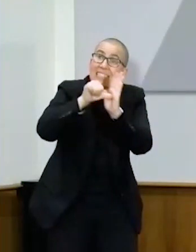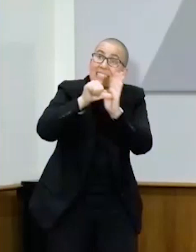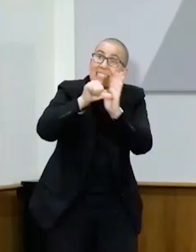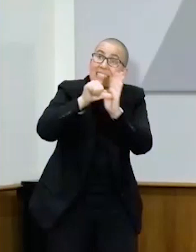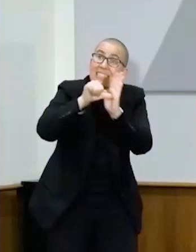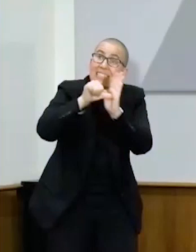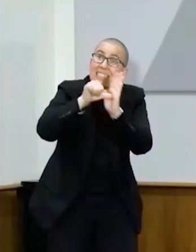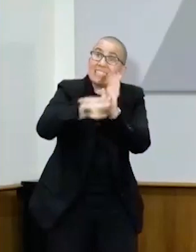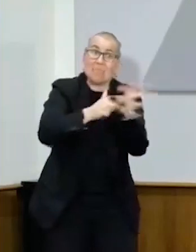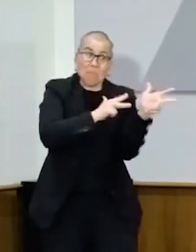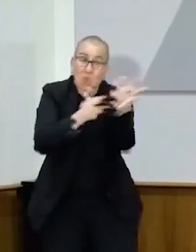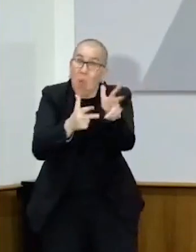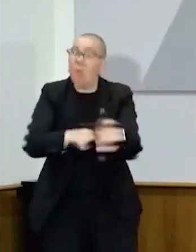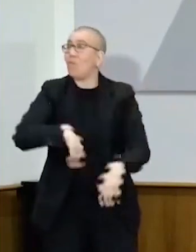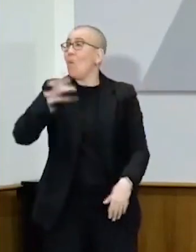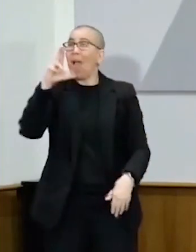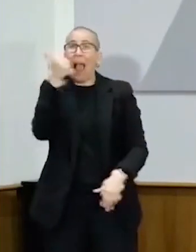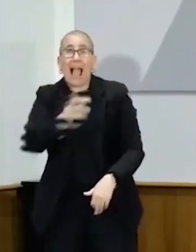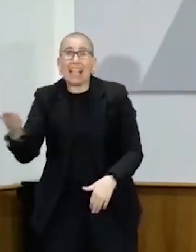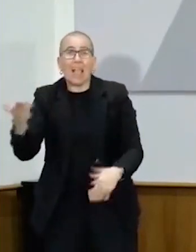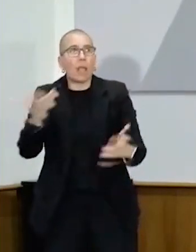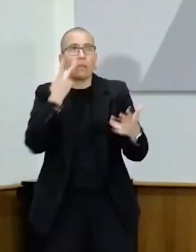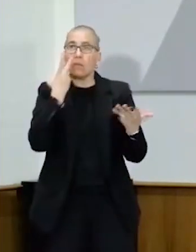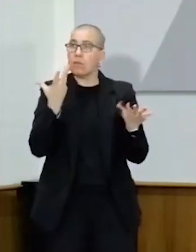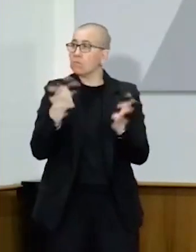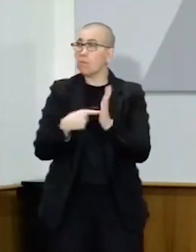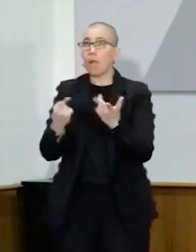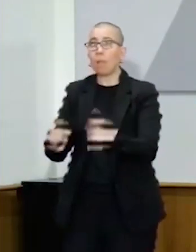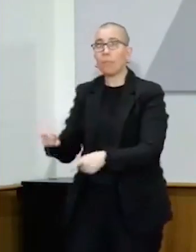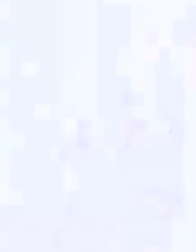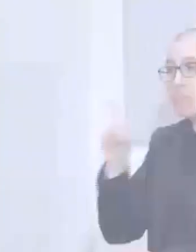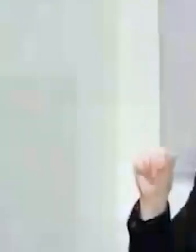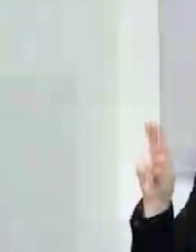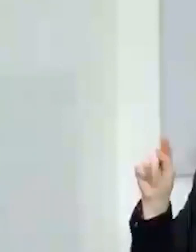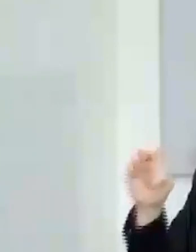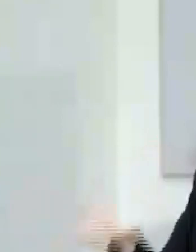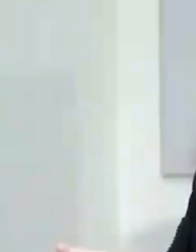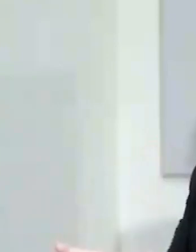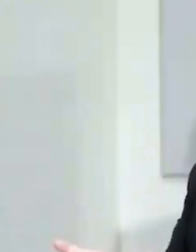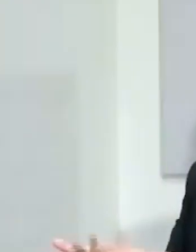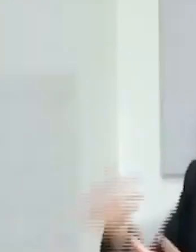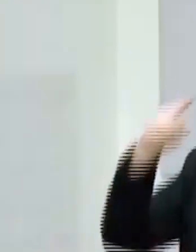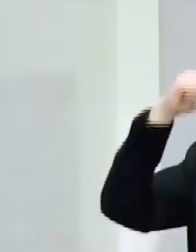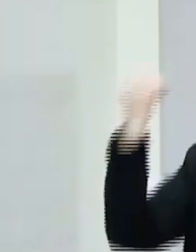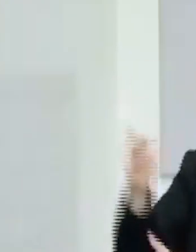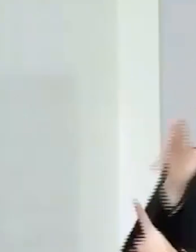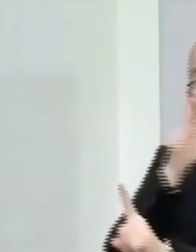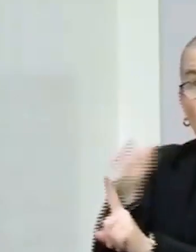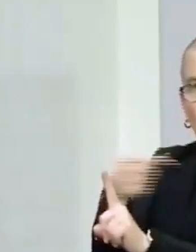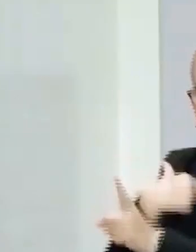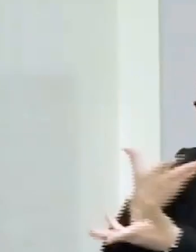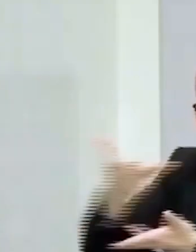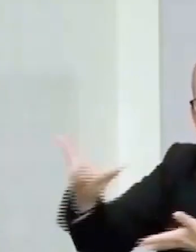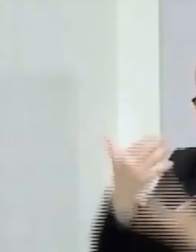Fucking curly. Go ahead. I was speaking to a woman today, a black mother, and I was explaining how